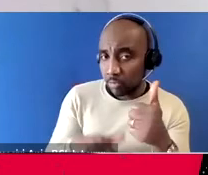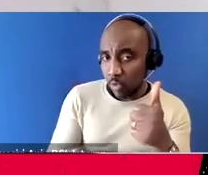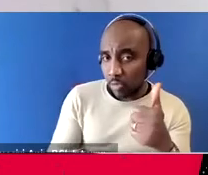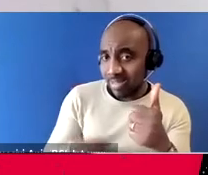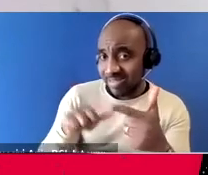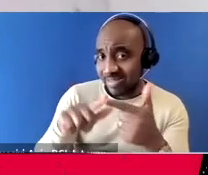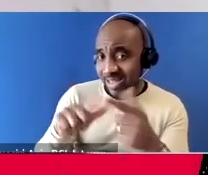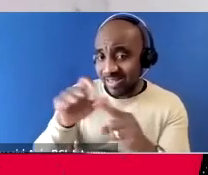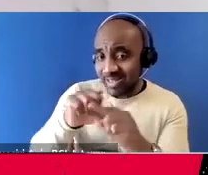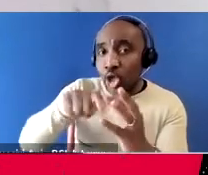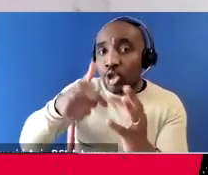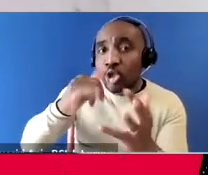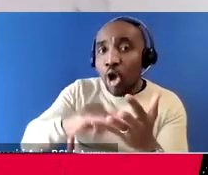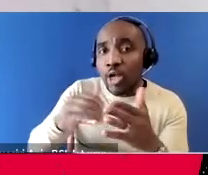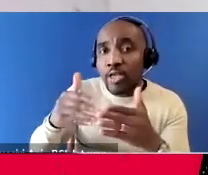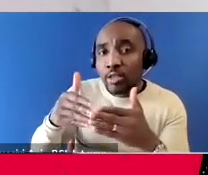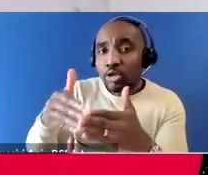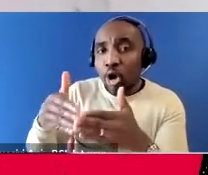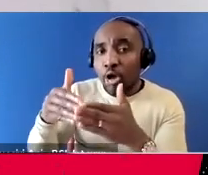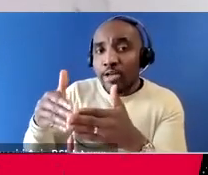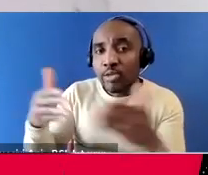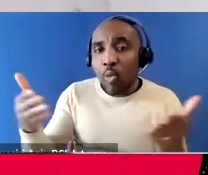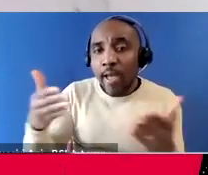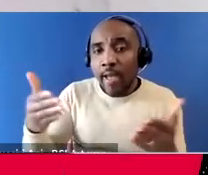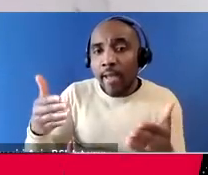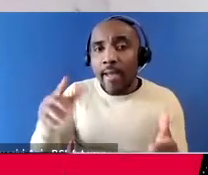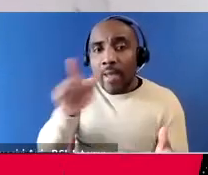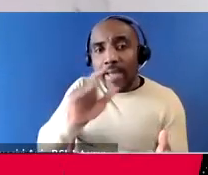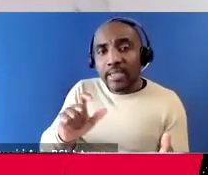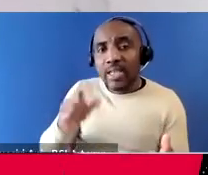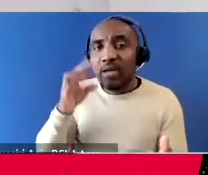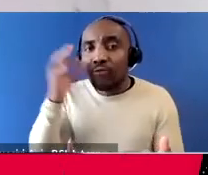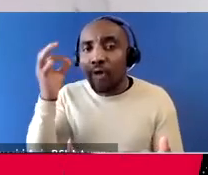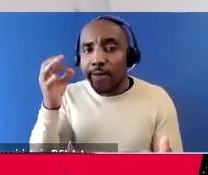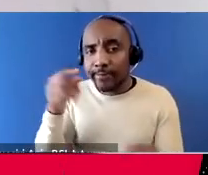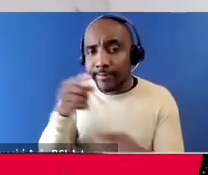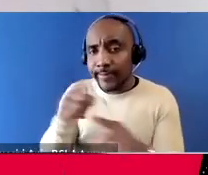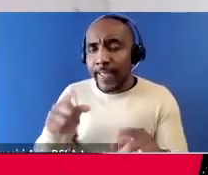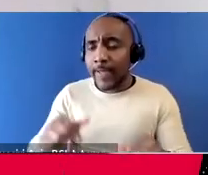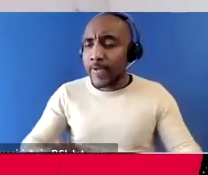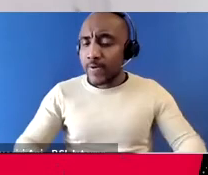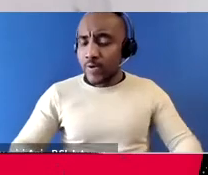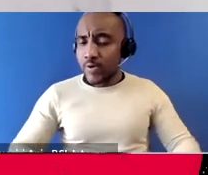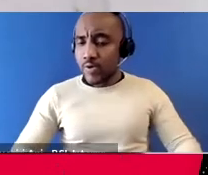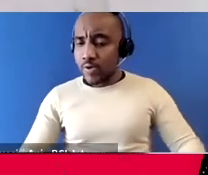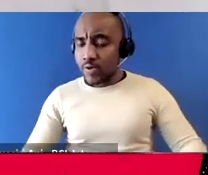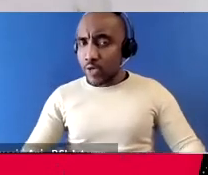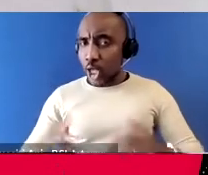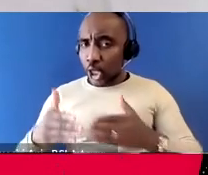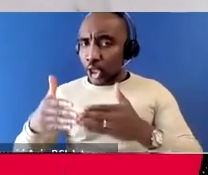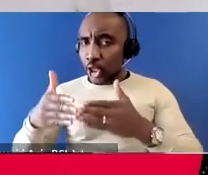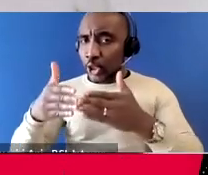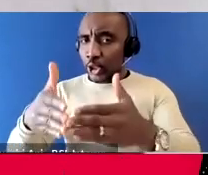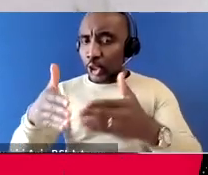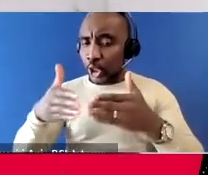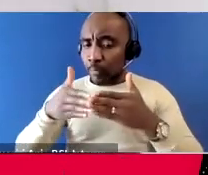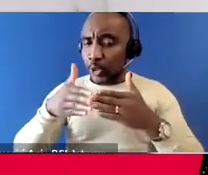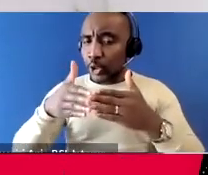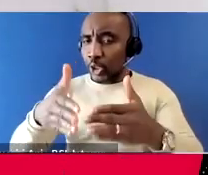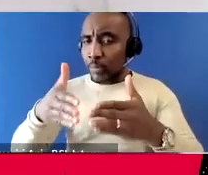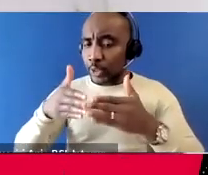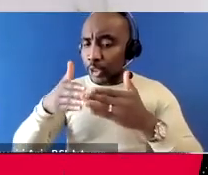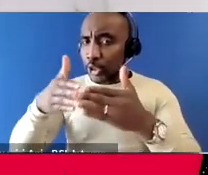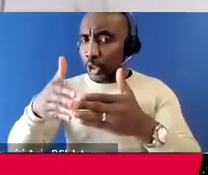the parts that are going from Europe to Saudi Arabia. Dockers trying to stop the shipments